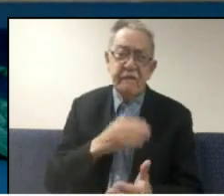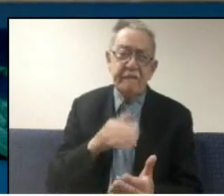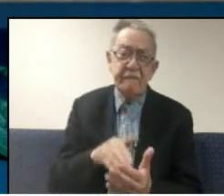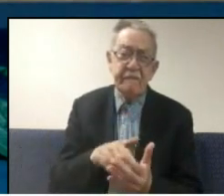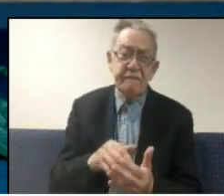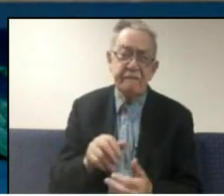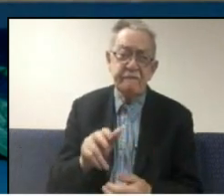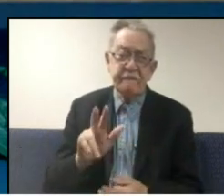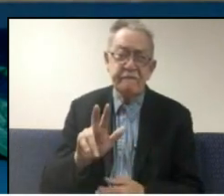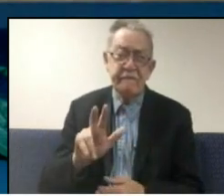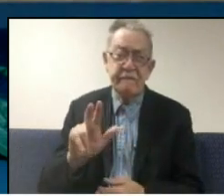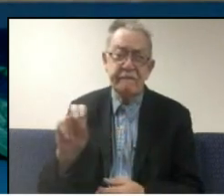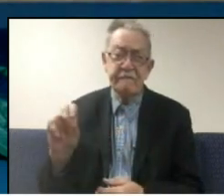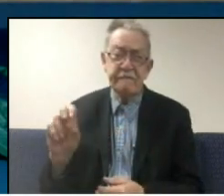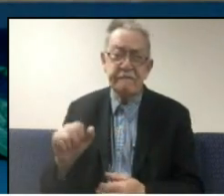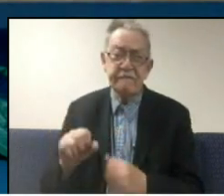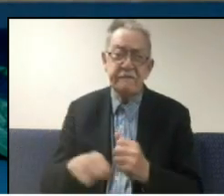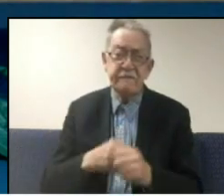your direction.